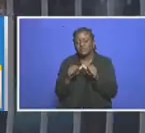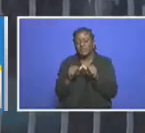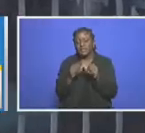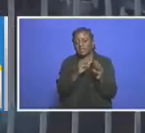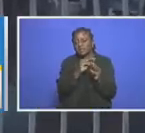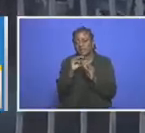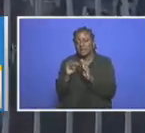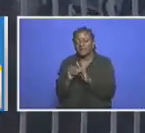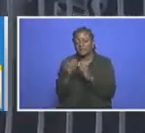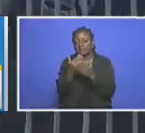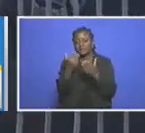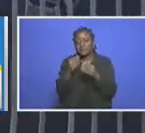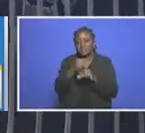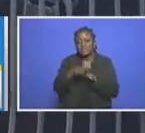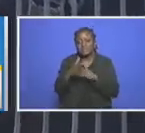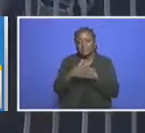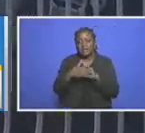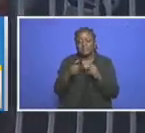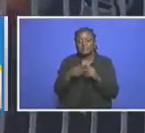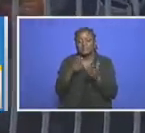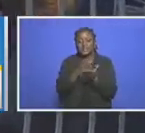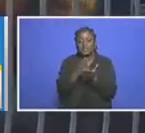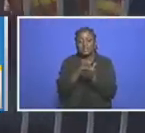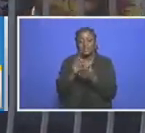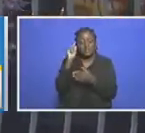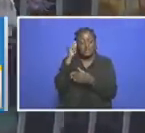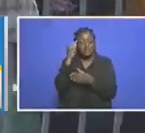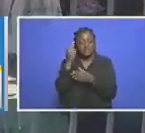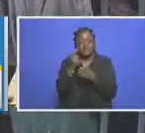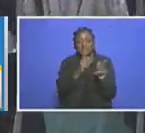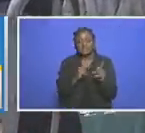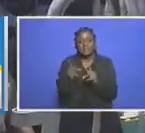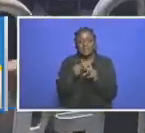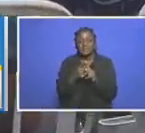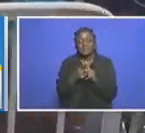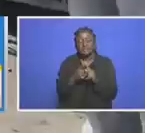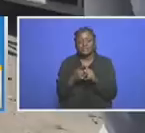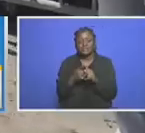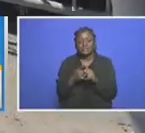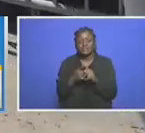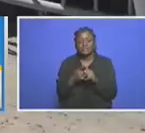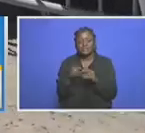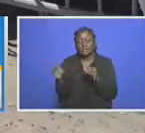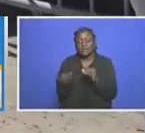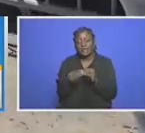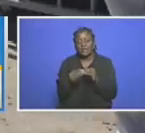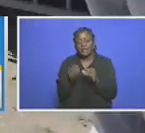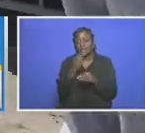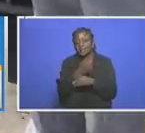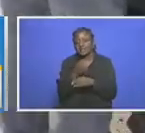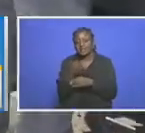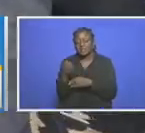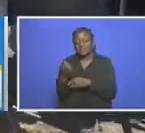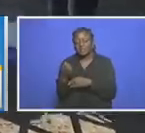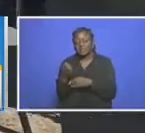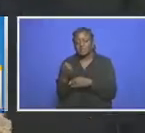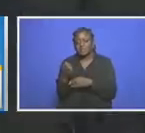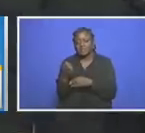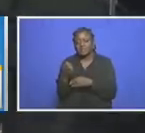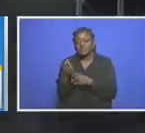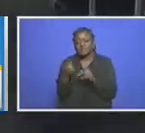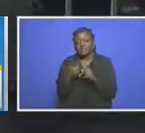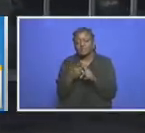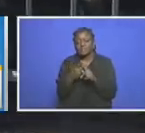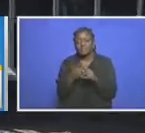for the future, he also notes the government's plan is to equip the island with a facility designed to accommodate migrants and will continue to address the